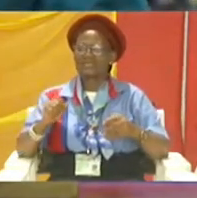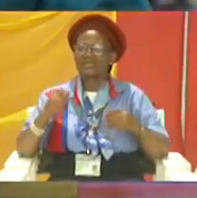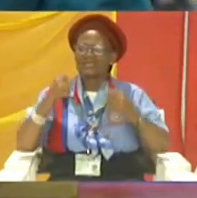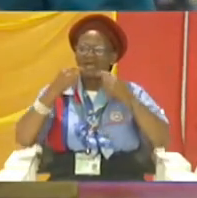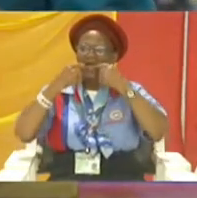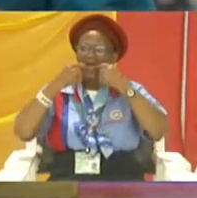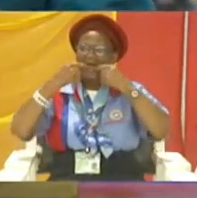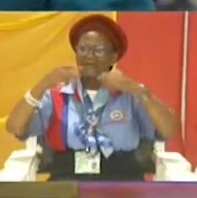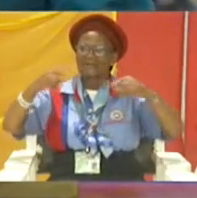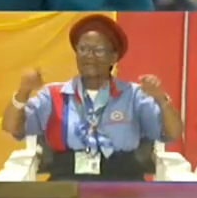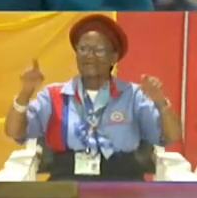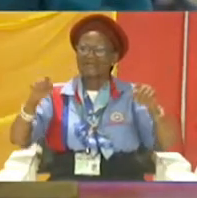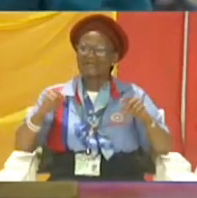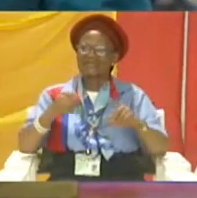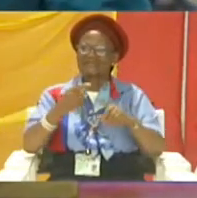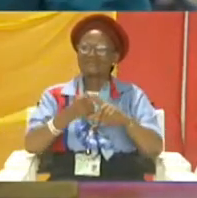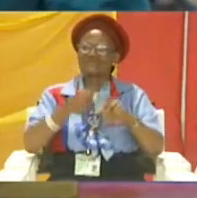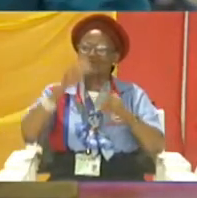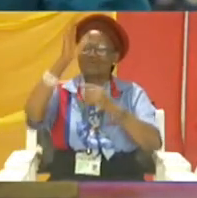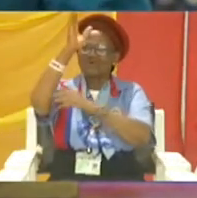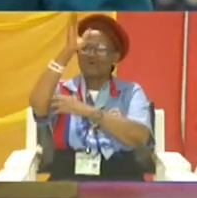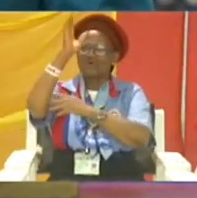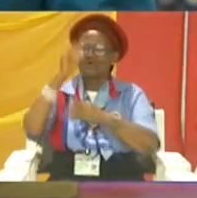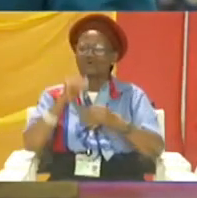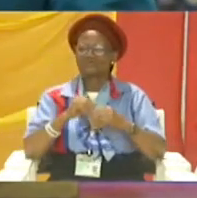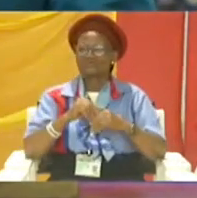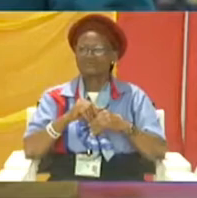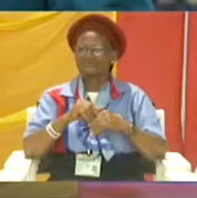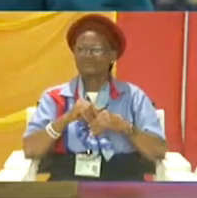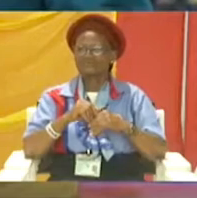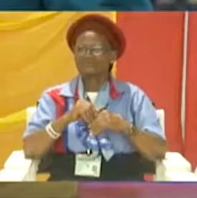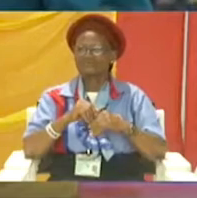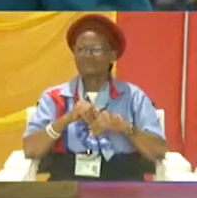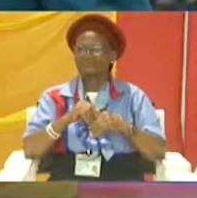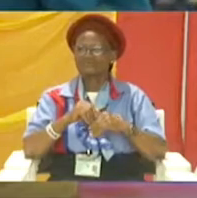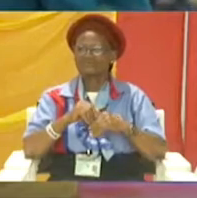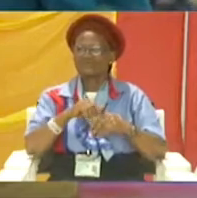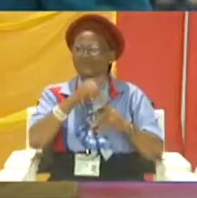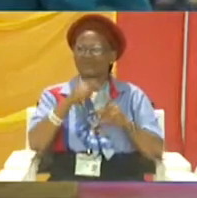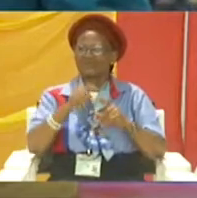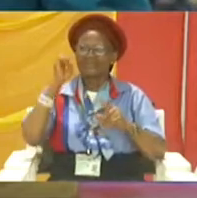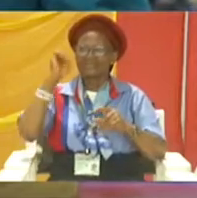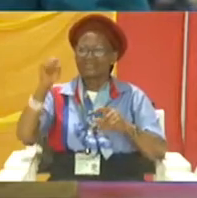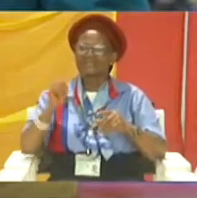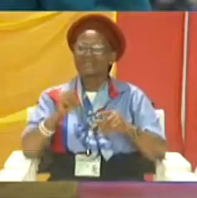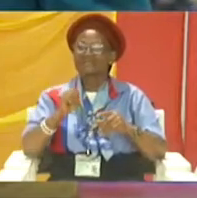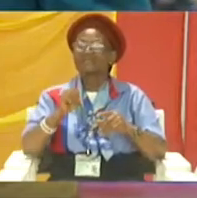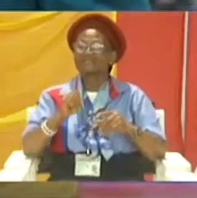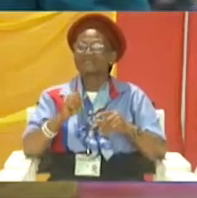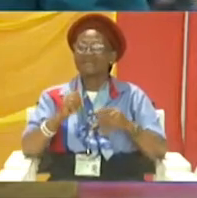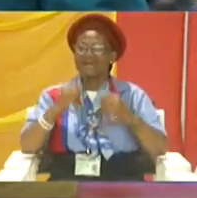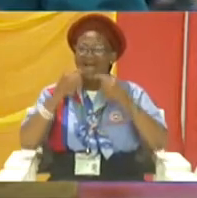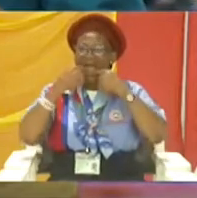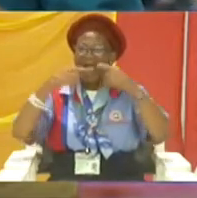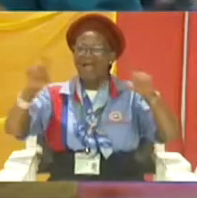decree from God. When he declares the year of